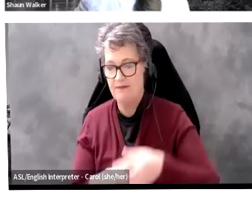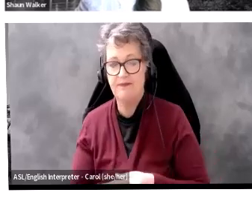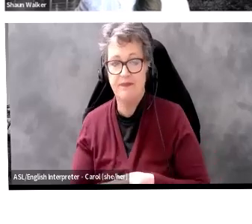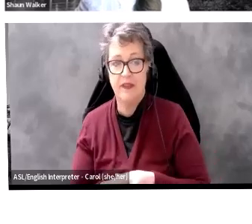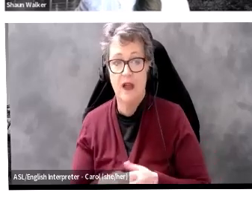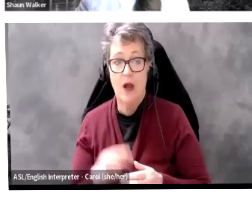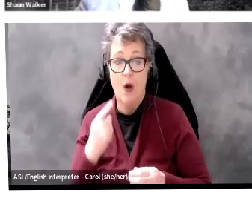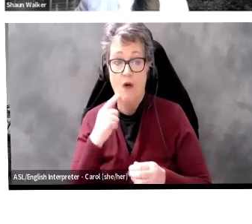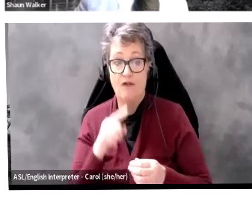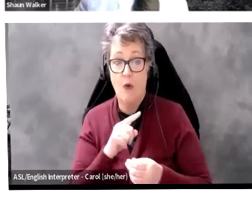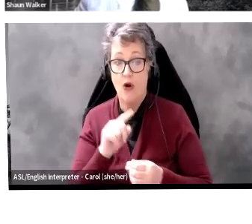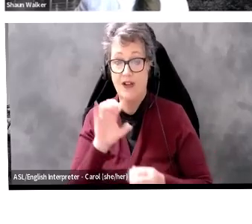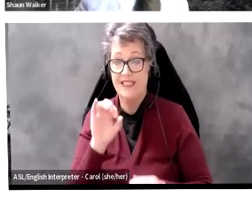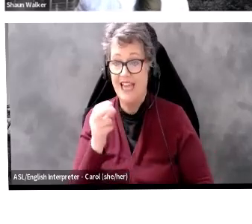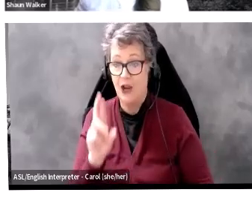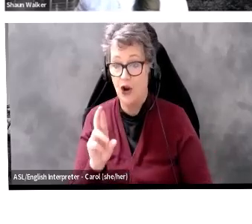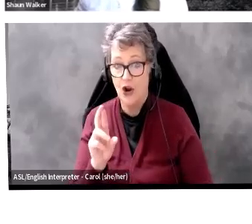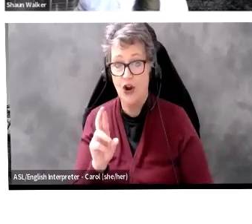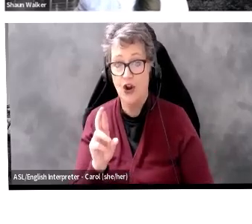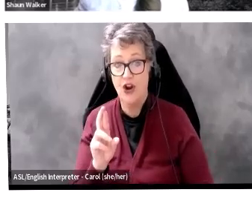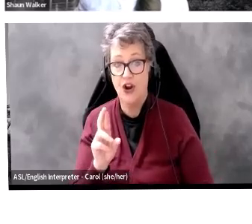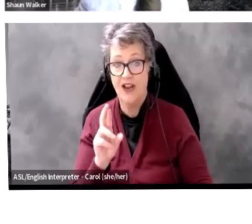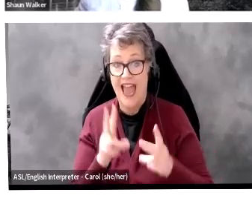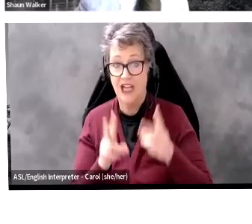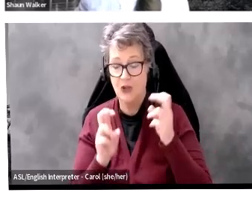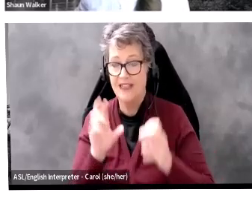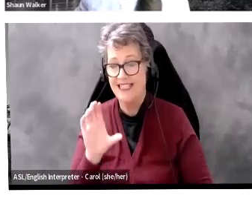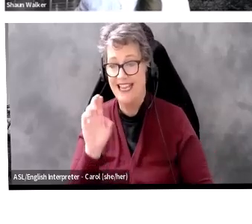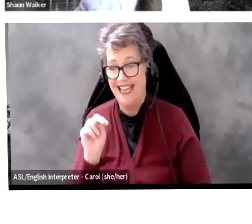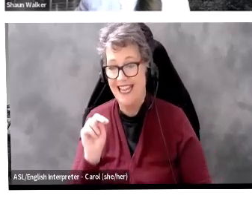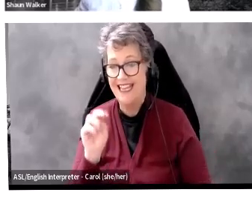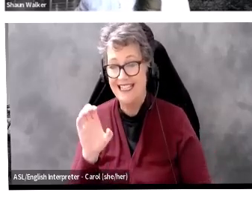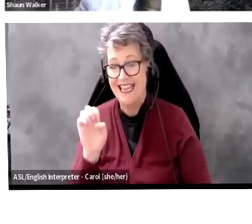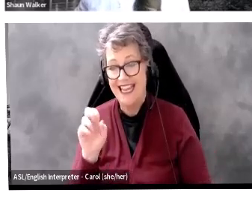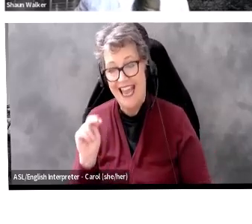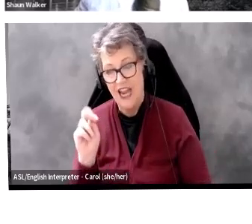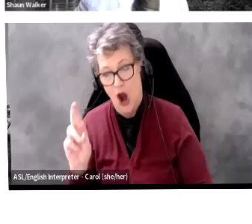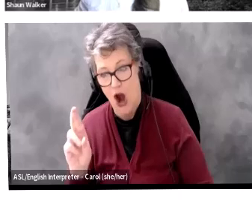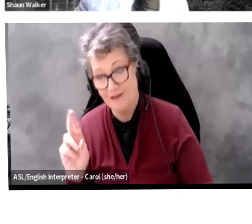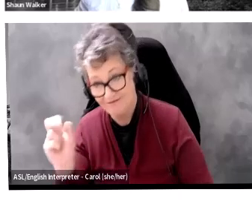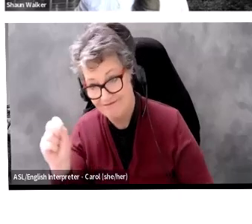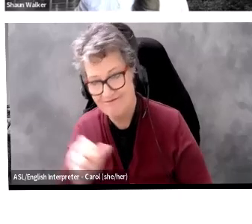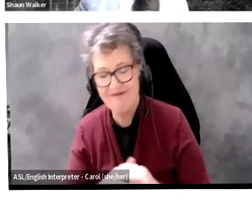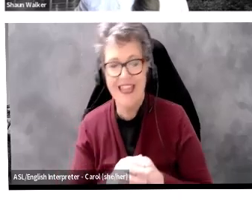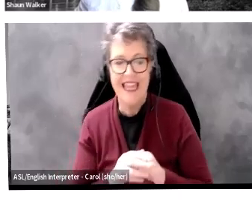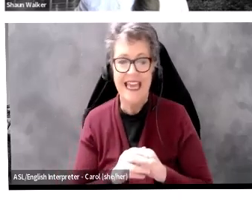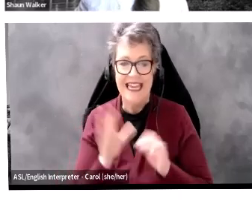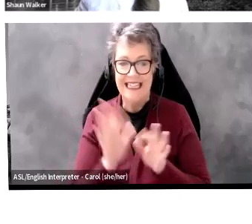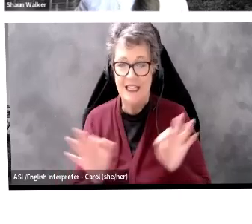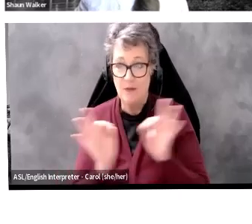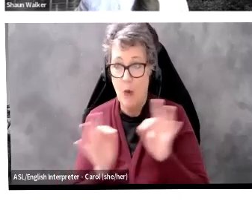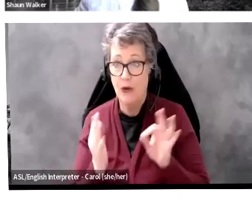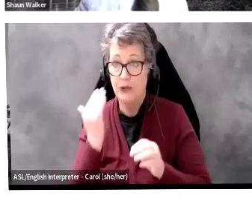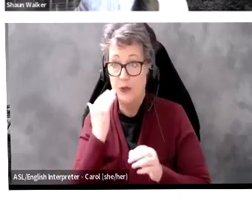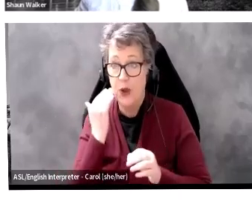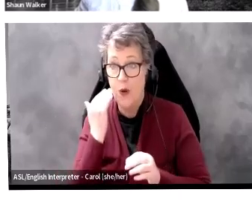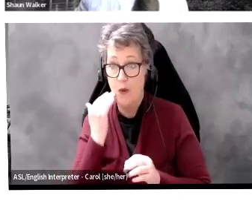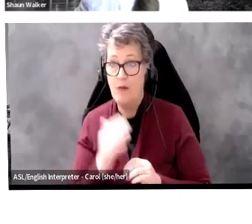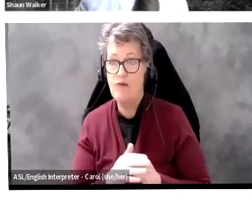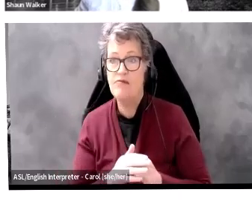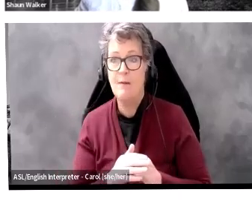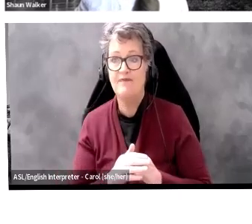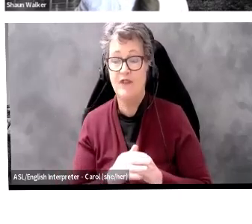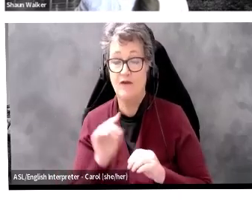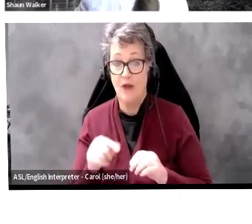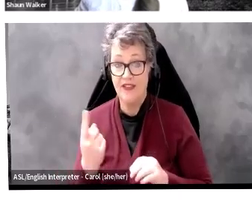For the CENR extract, and CENR is yes, CENR. It's important to note for